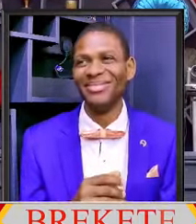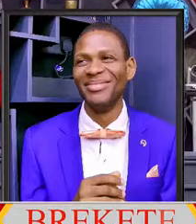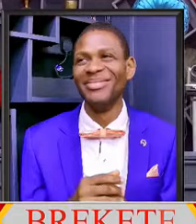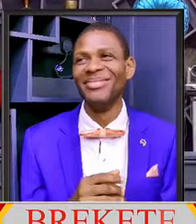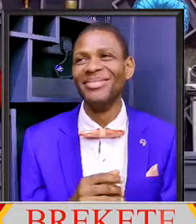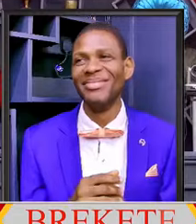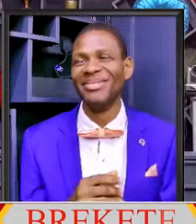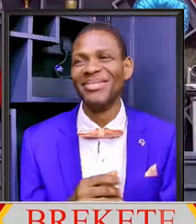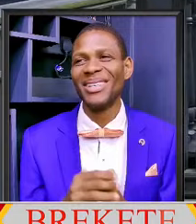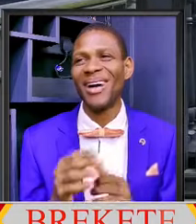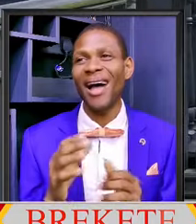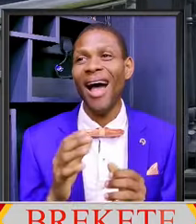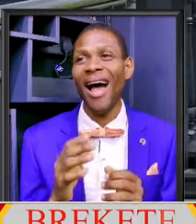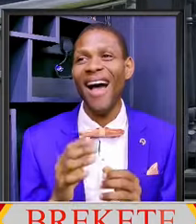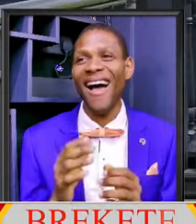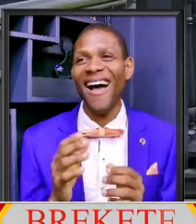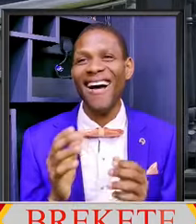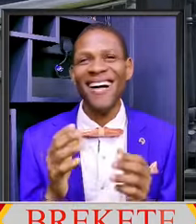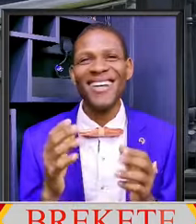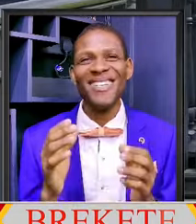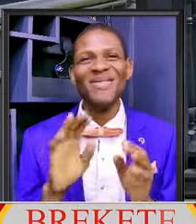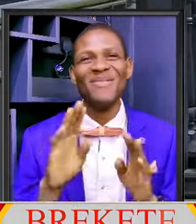Milk when I put 4 eggs inside.